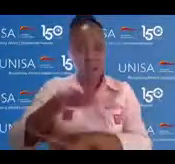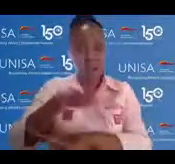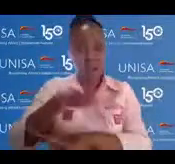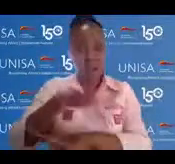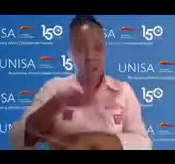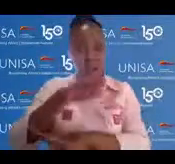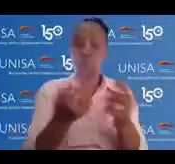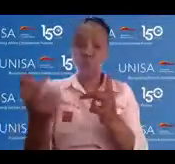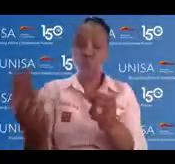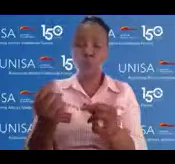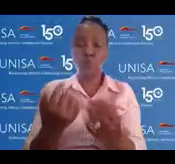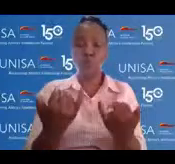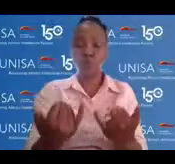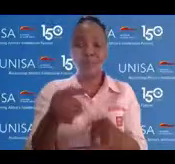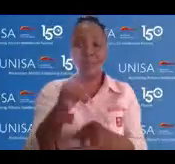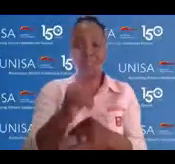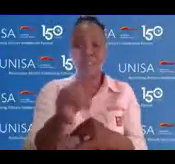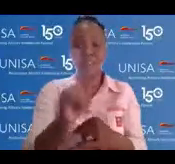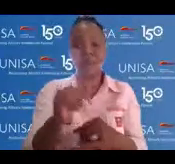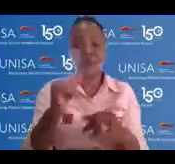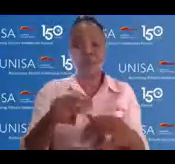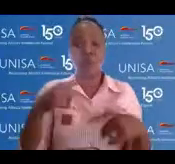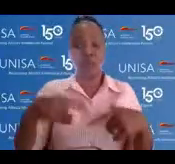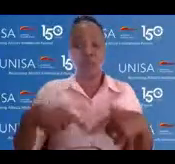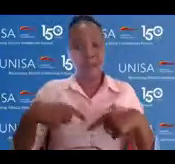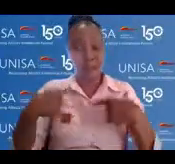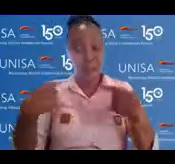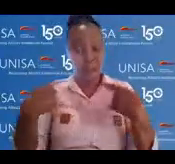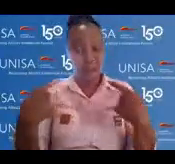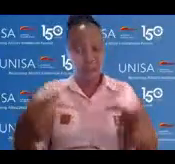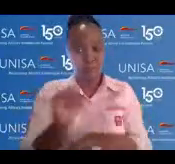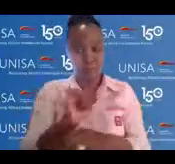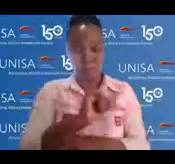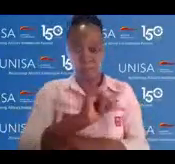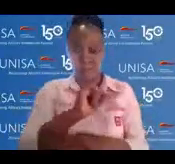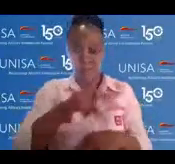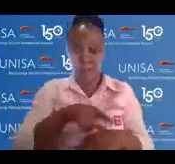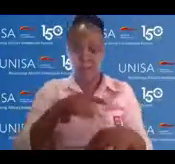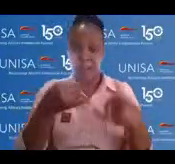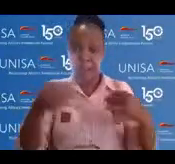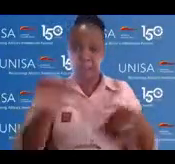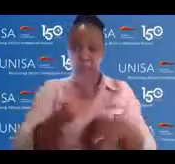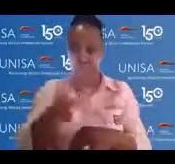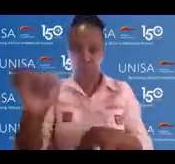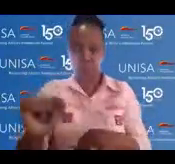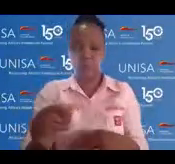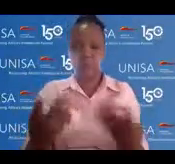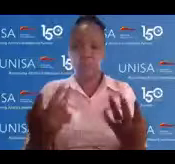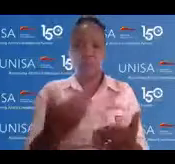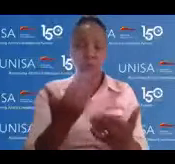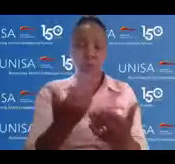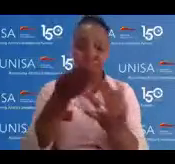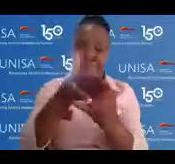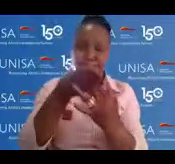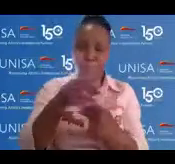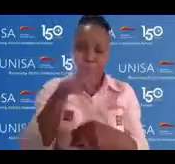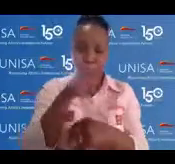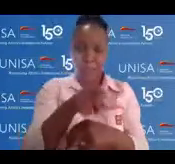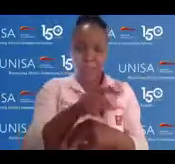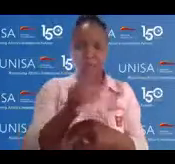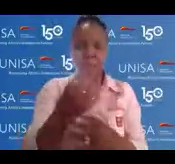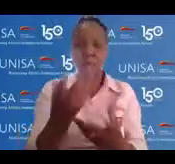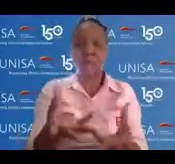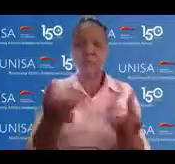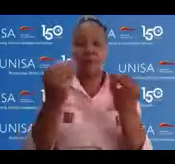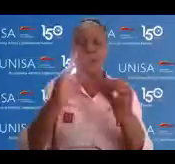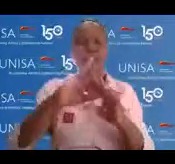your lifeline, right? So we created that site specifically for you. As long as you can tap into that lifeline, you've got all the